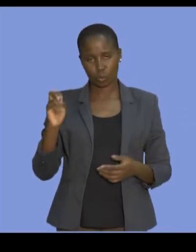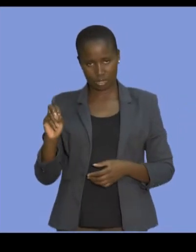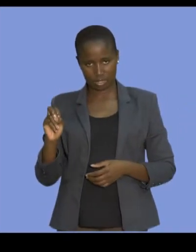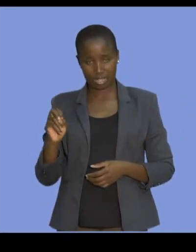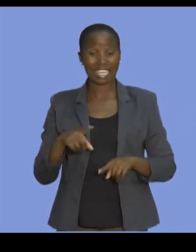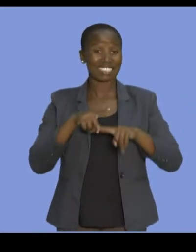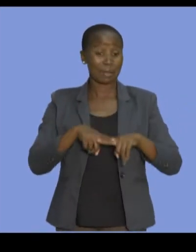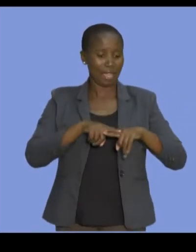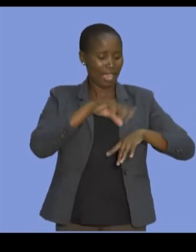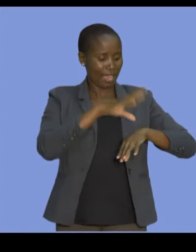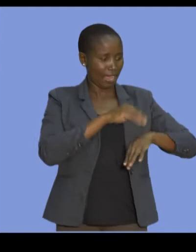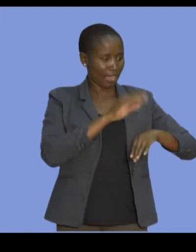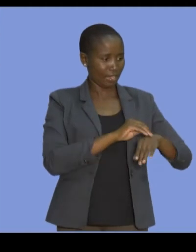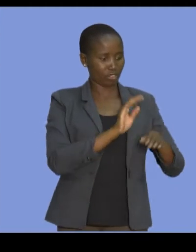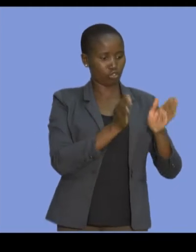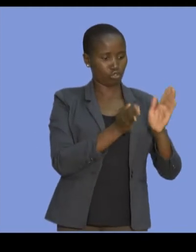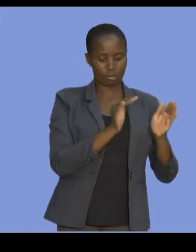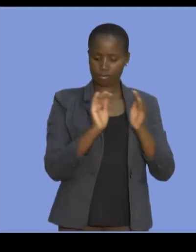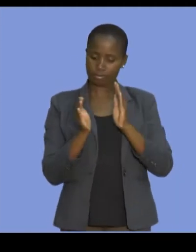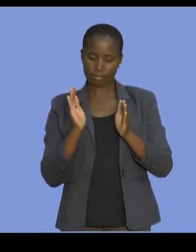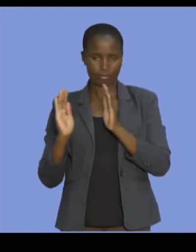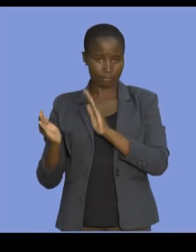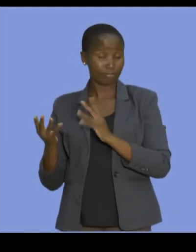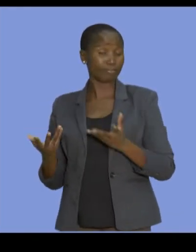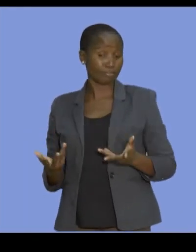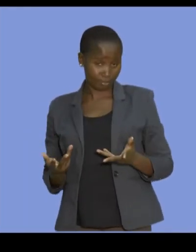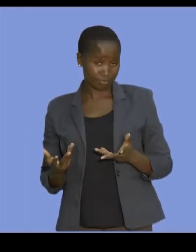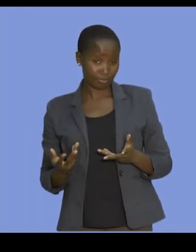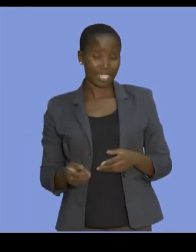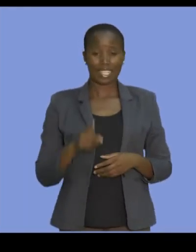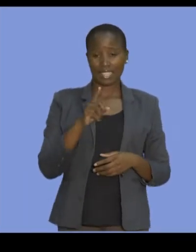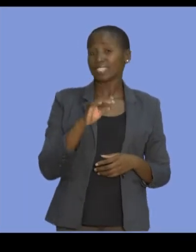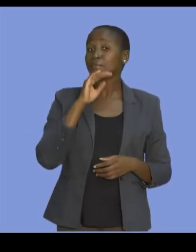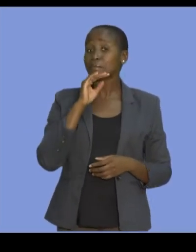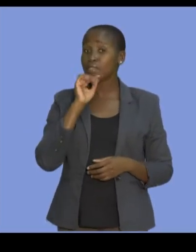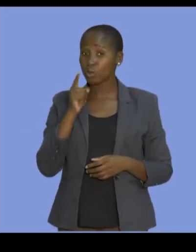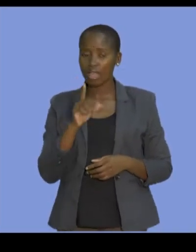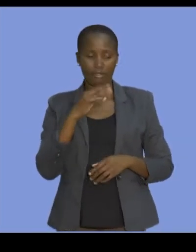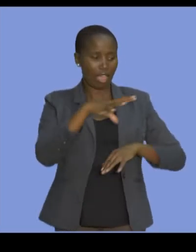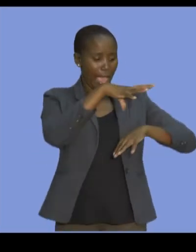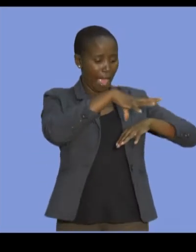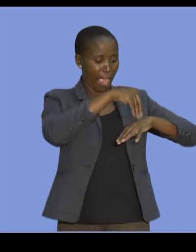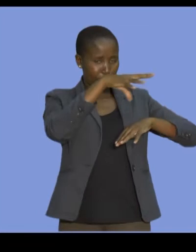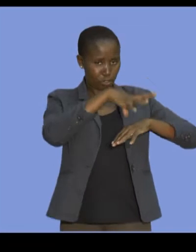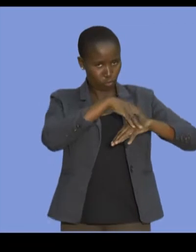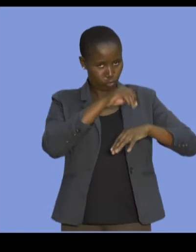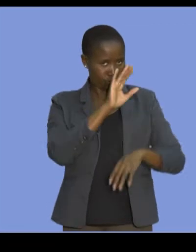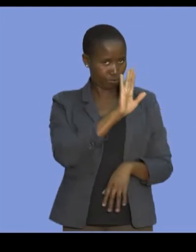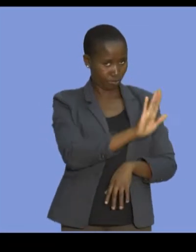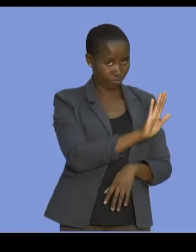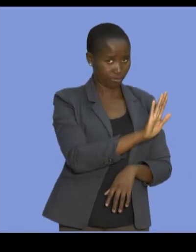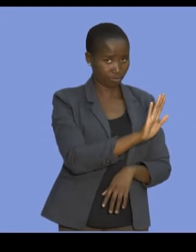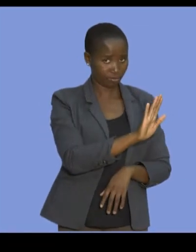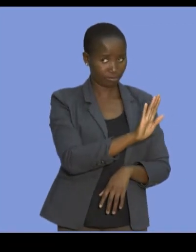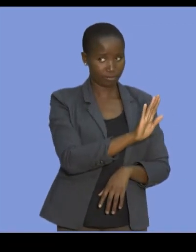number of deaths is shown in the grouped frequency tables. What it means, this is the age, okay? And how